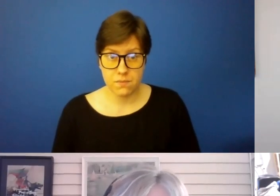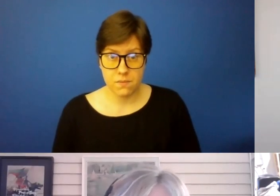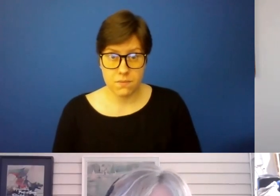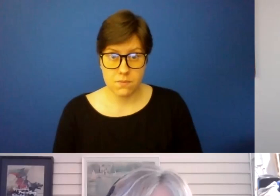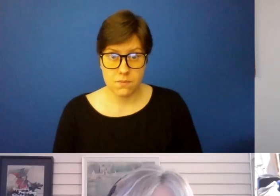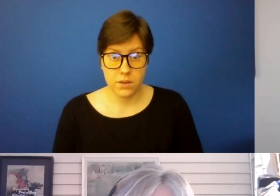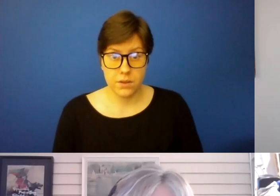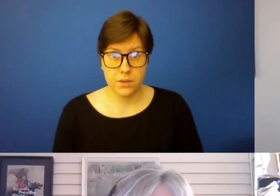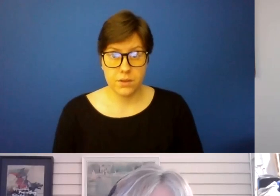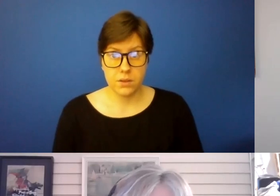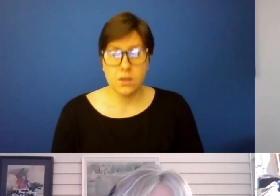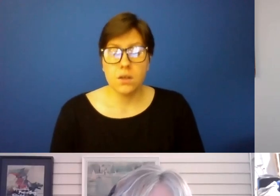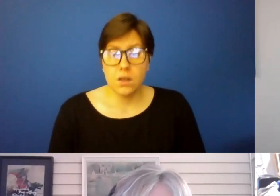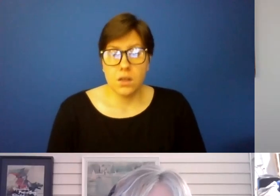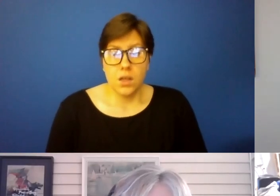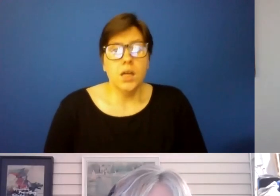Okay.